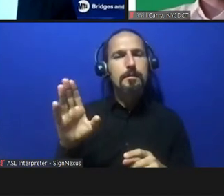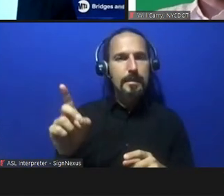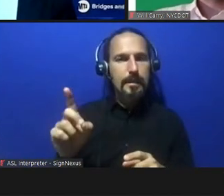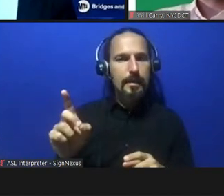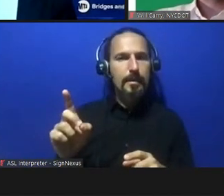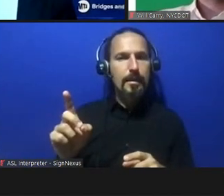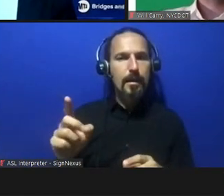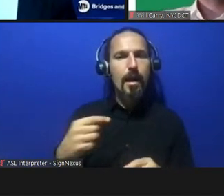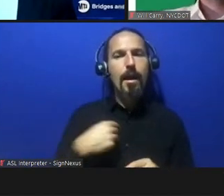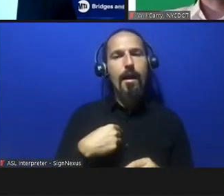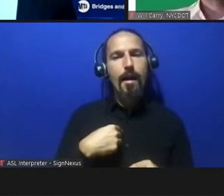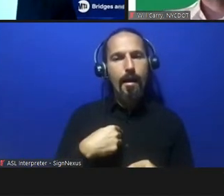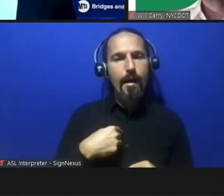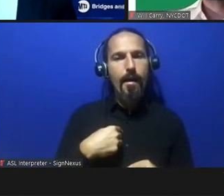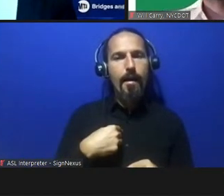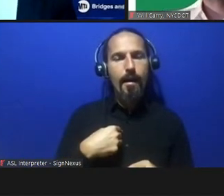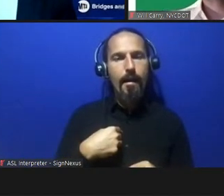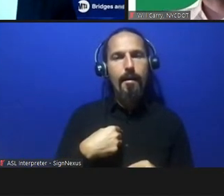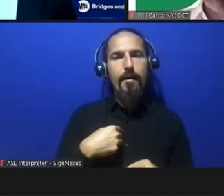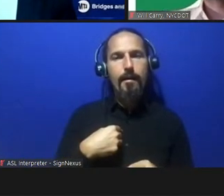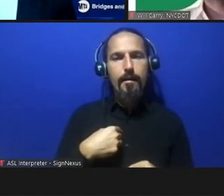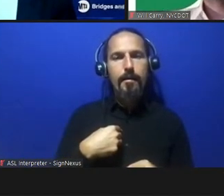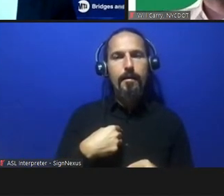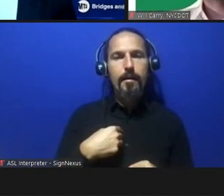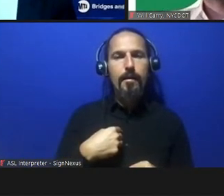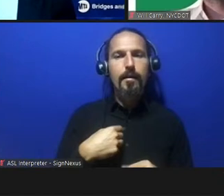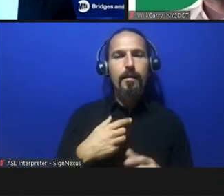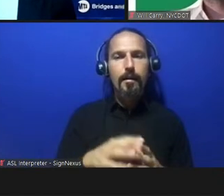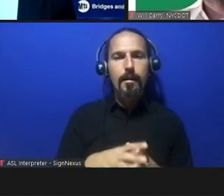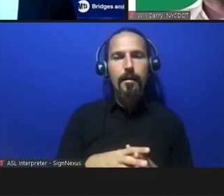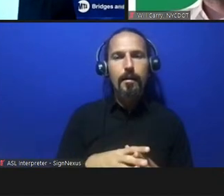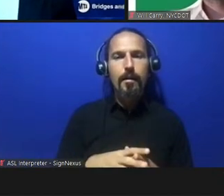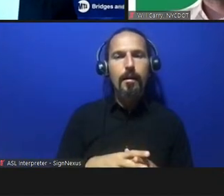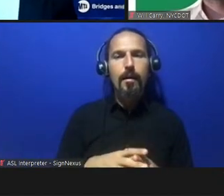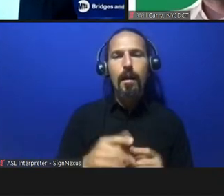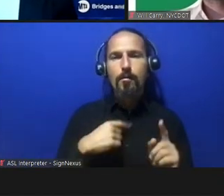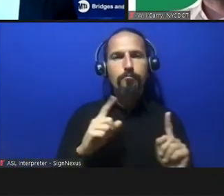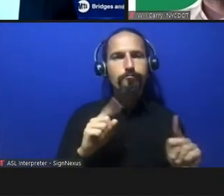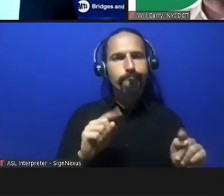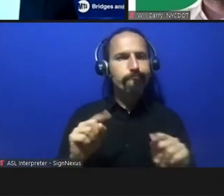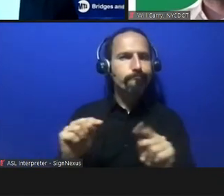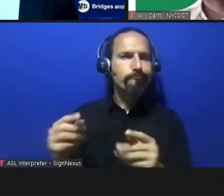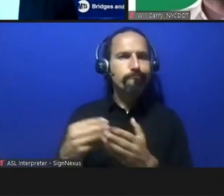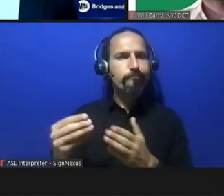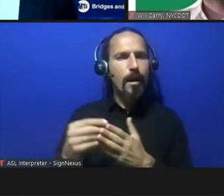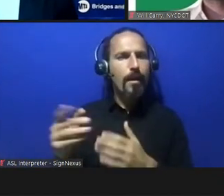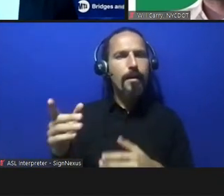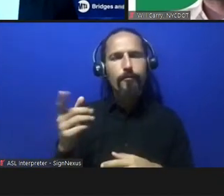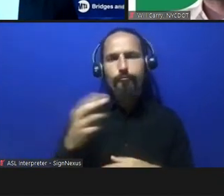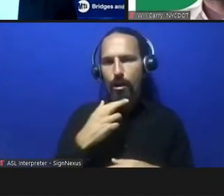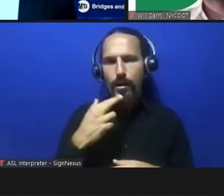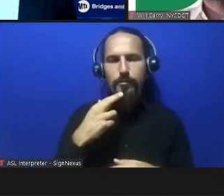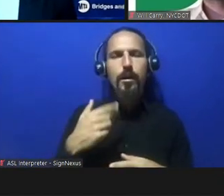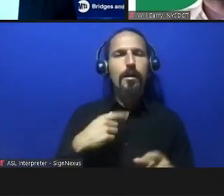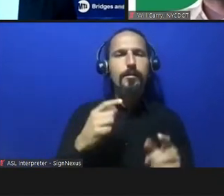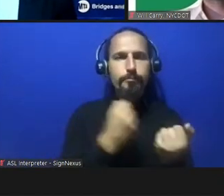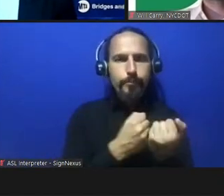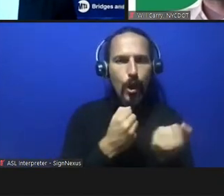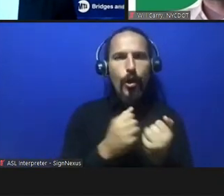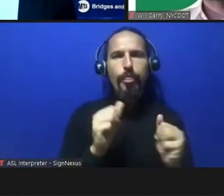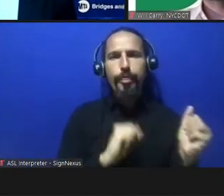i i uh patronize a lot of restaurants there's theaters there's lots of cultural